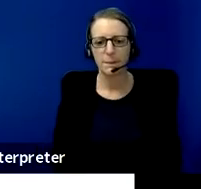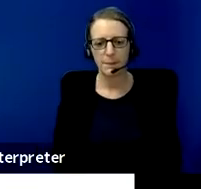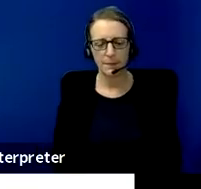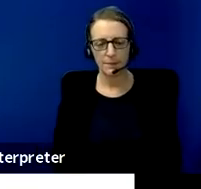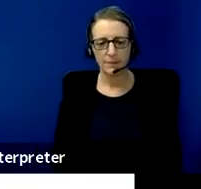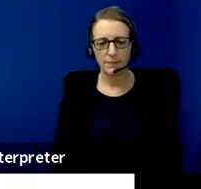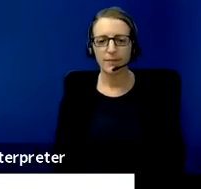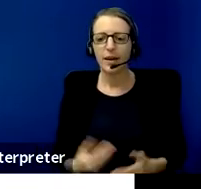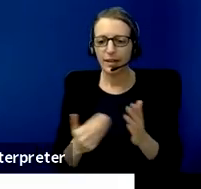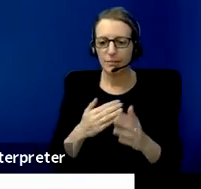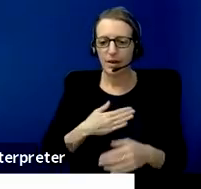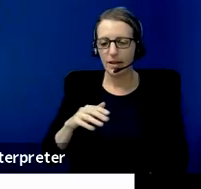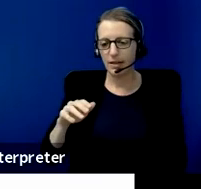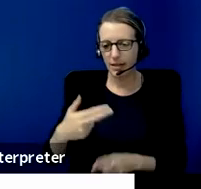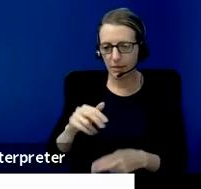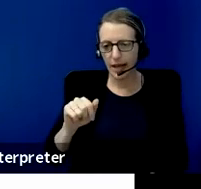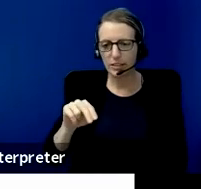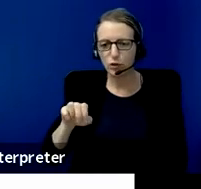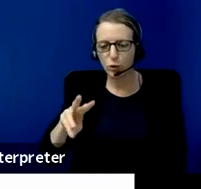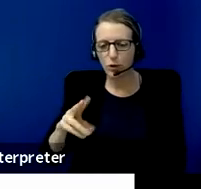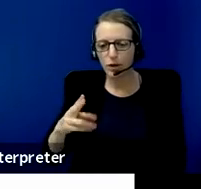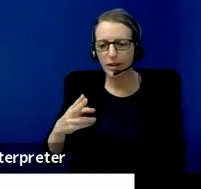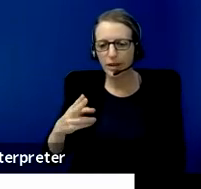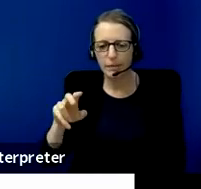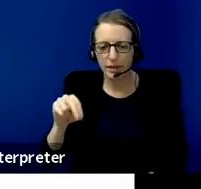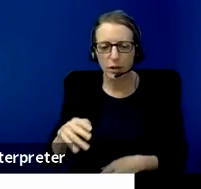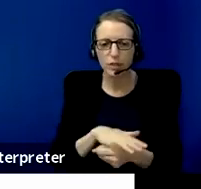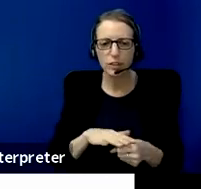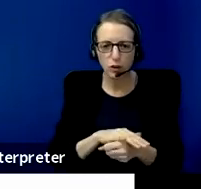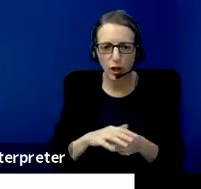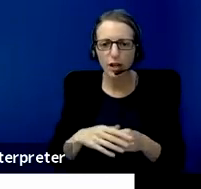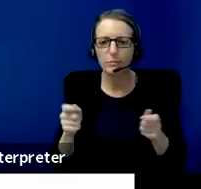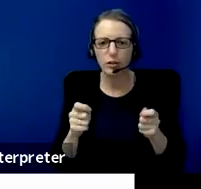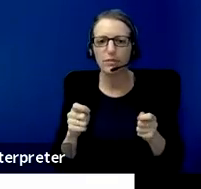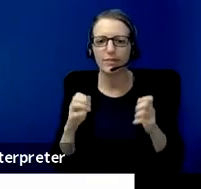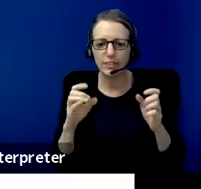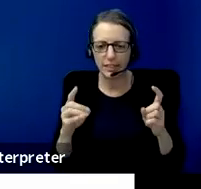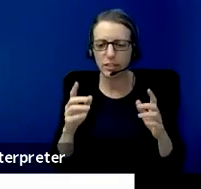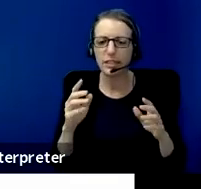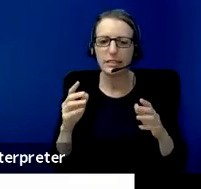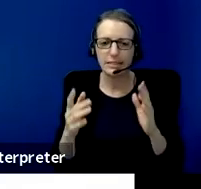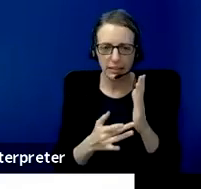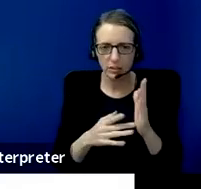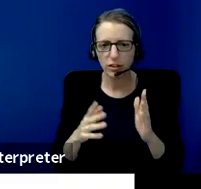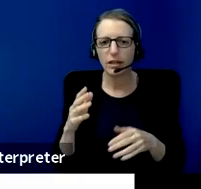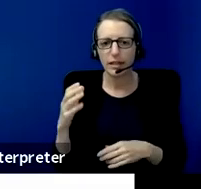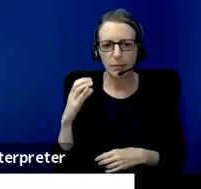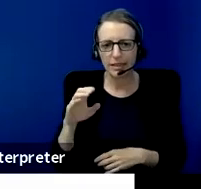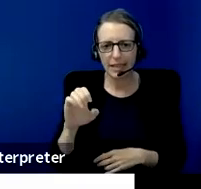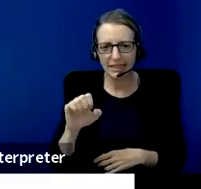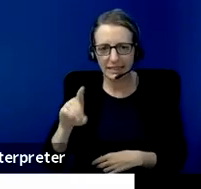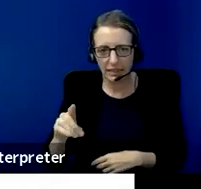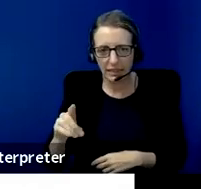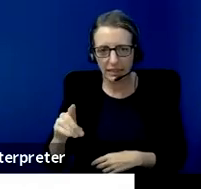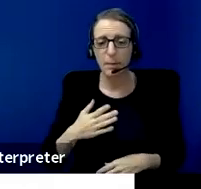Once again, my name is Andrew Hickman. I'm Regional Administrator of Educational Technology at Capital Region ESD. My co-host